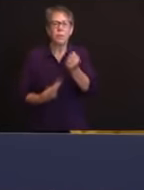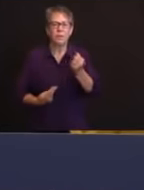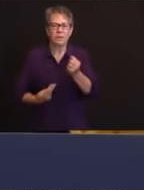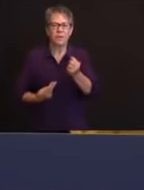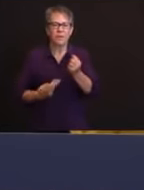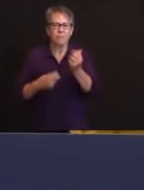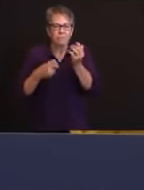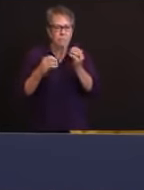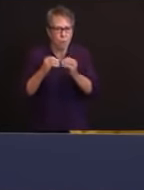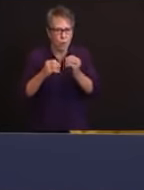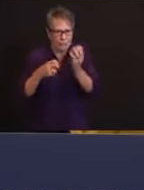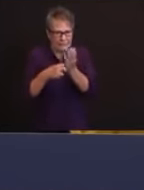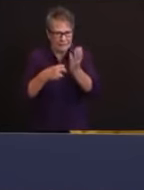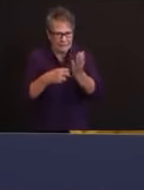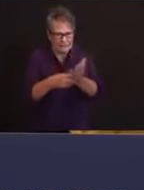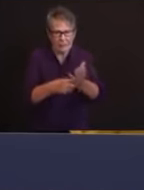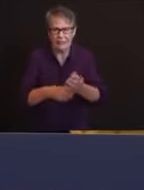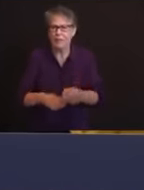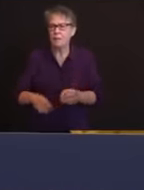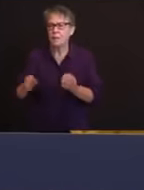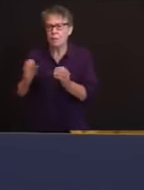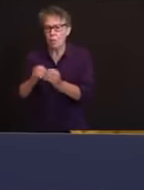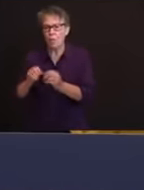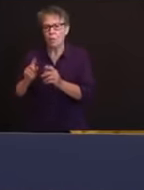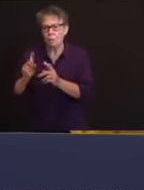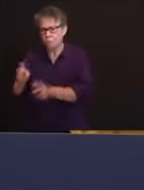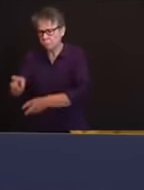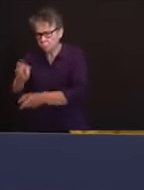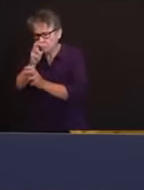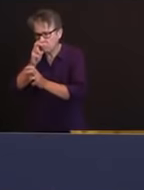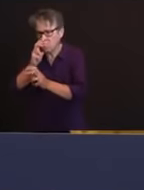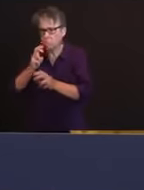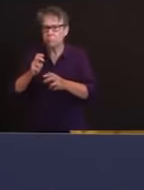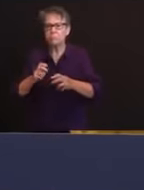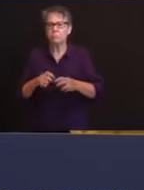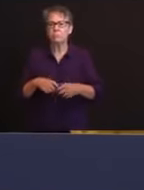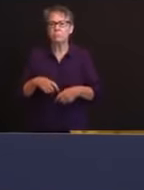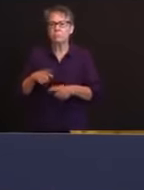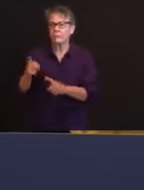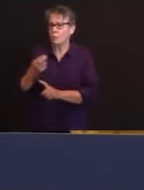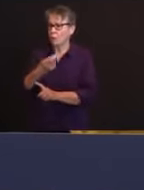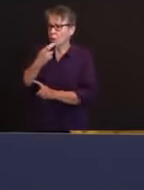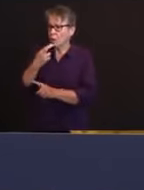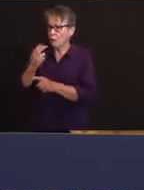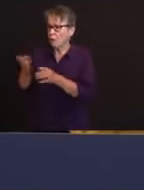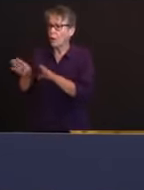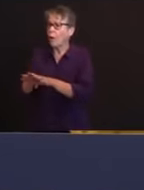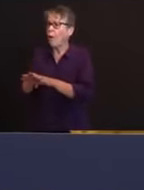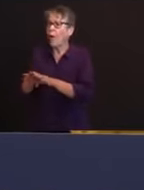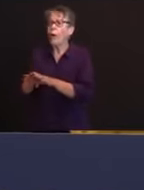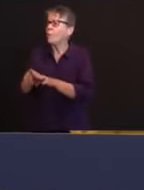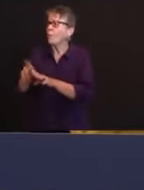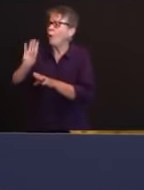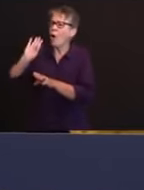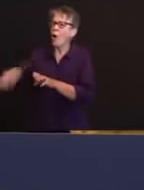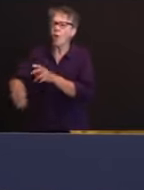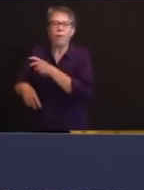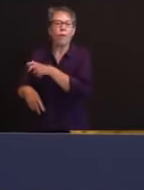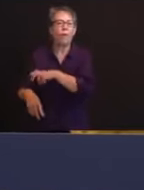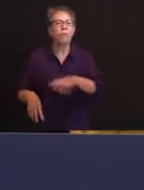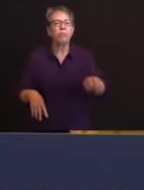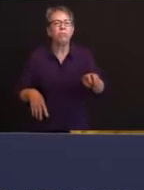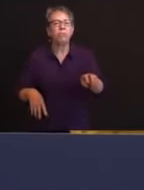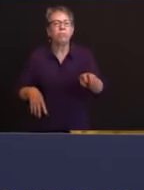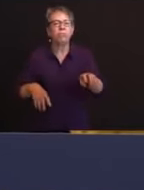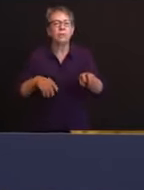into private settings, and we just have to plead with folks not to do that. But that doesn't mean that we should therefore turn our backs on what